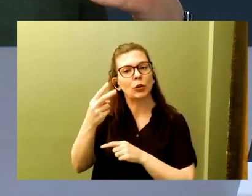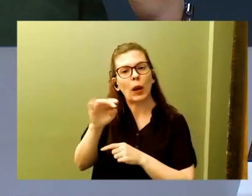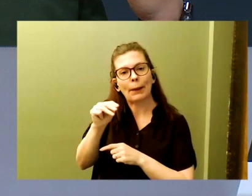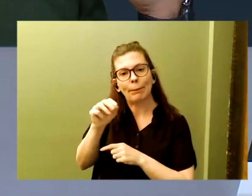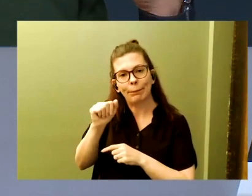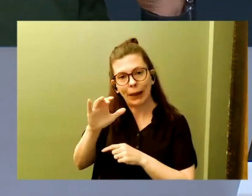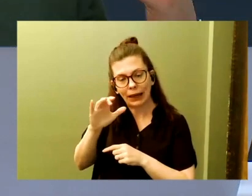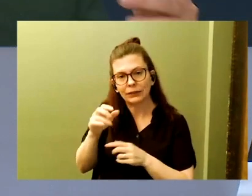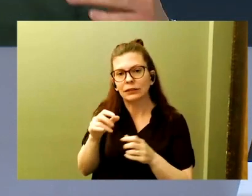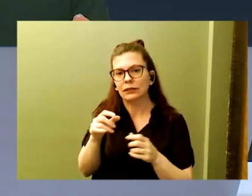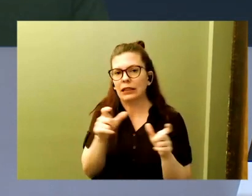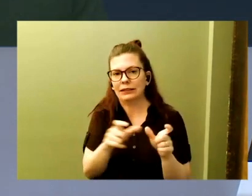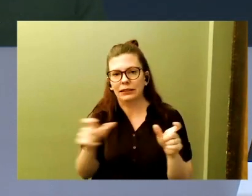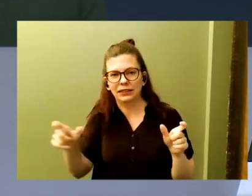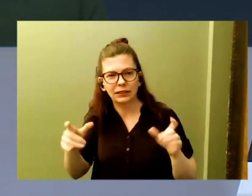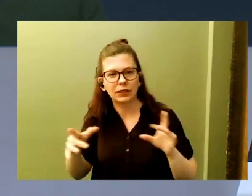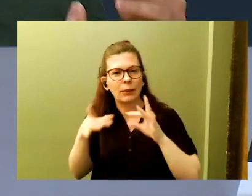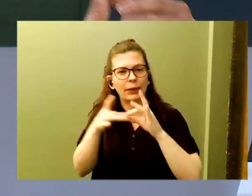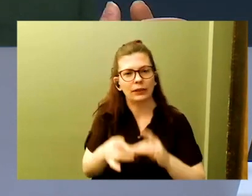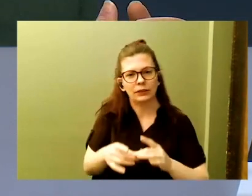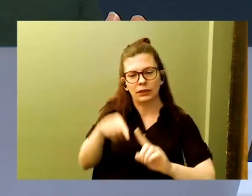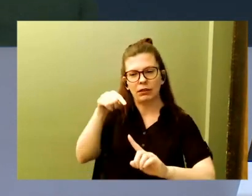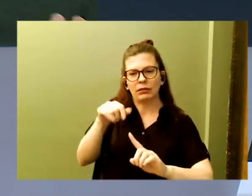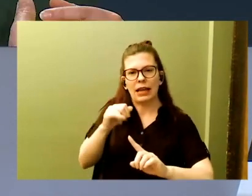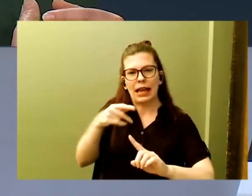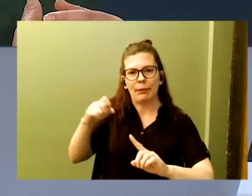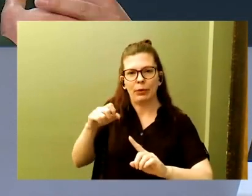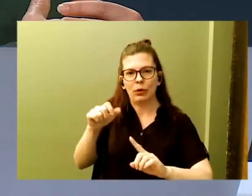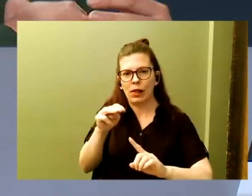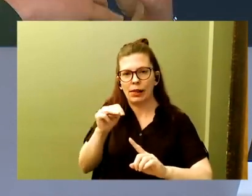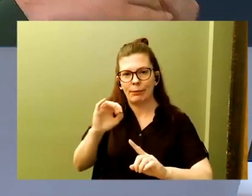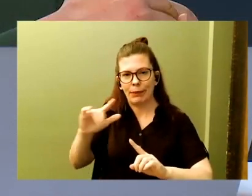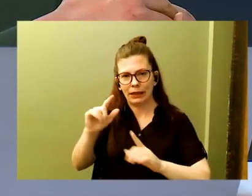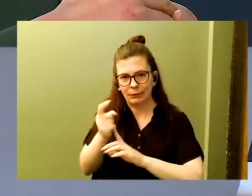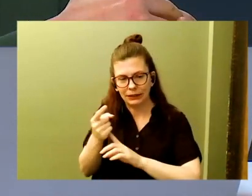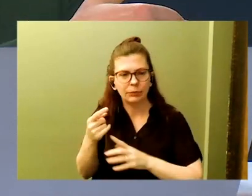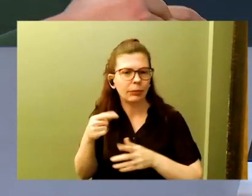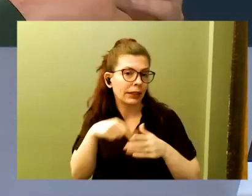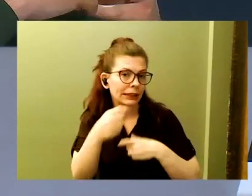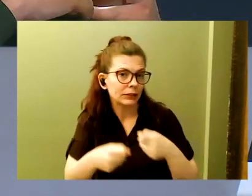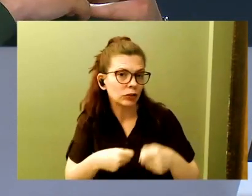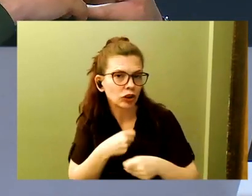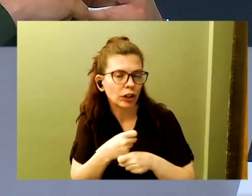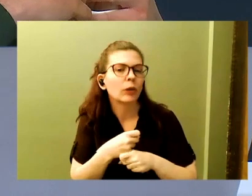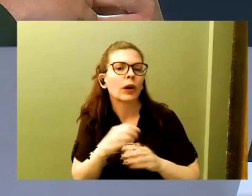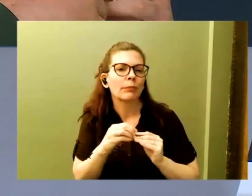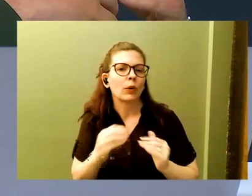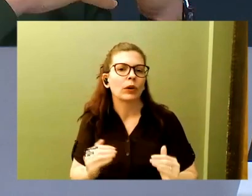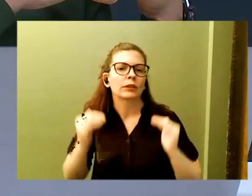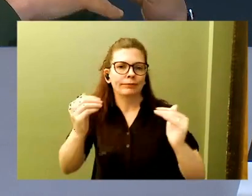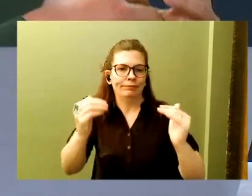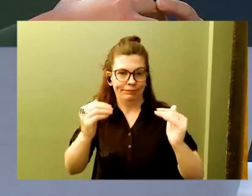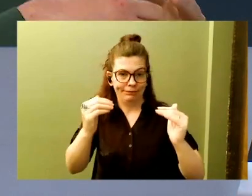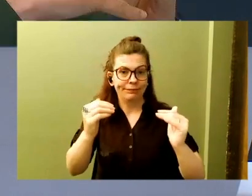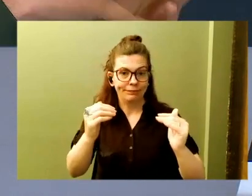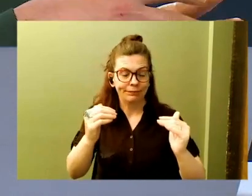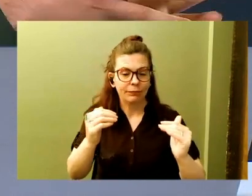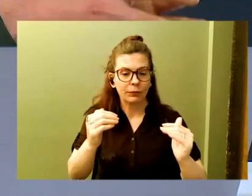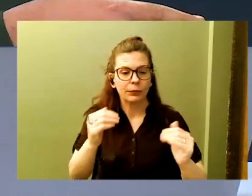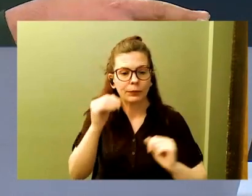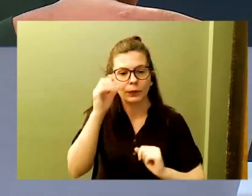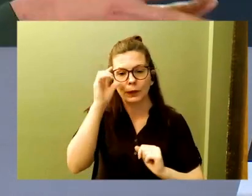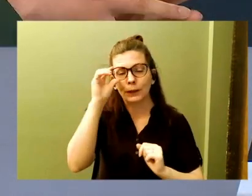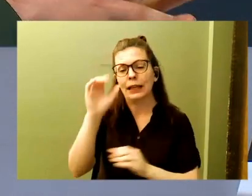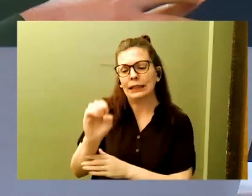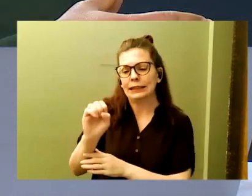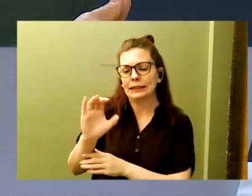x86-based Apple Mac Minis. This year, we have taken it a step further with EC2 M1